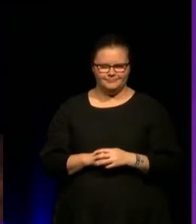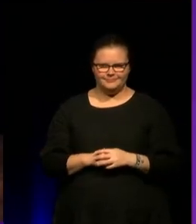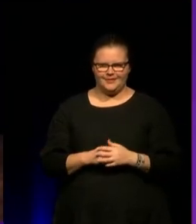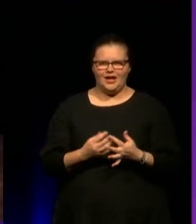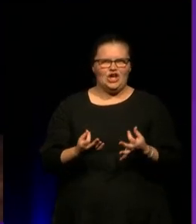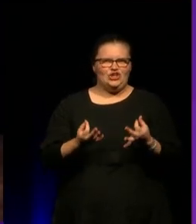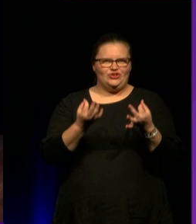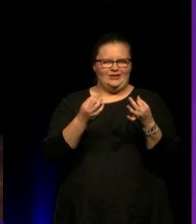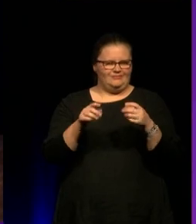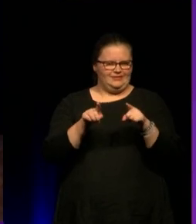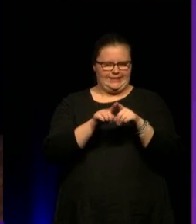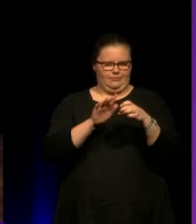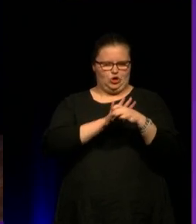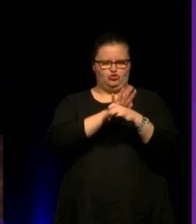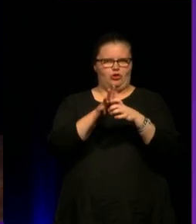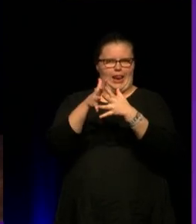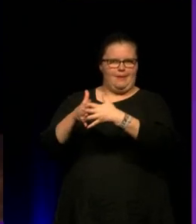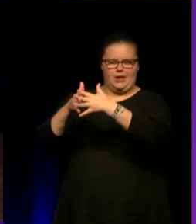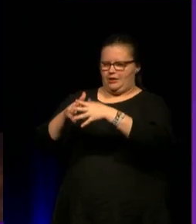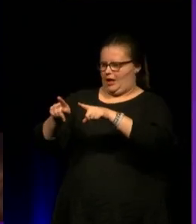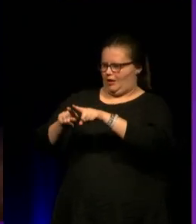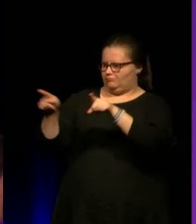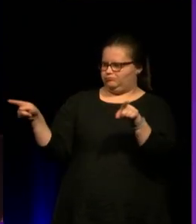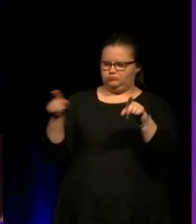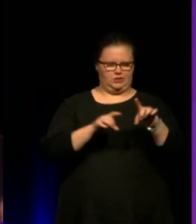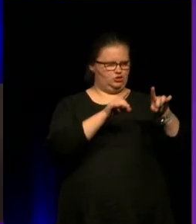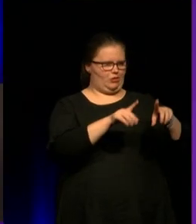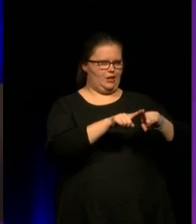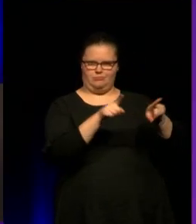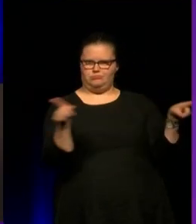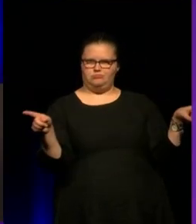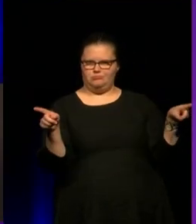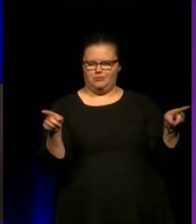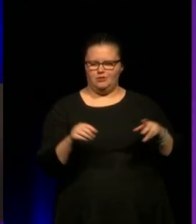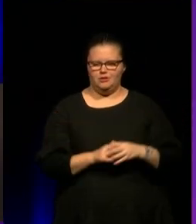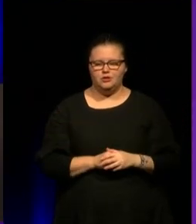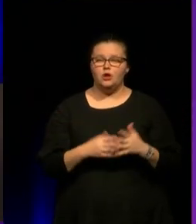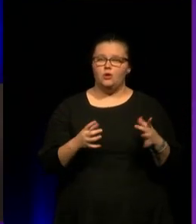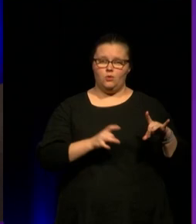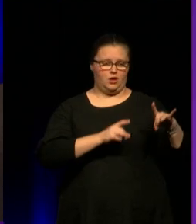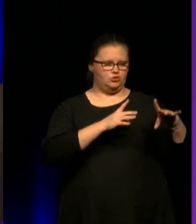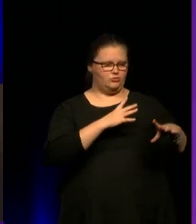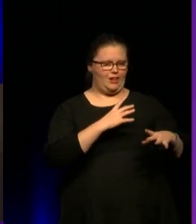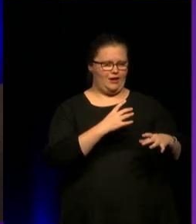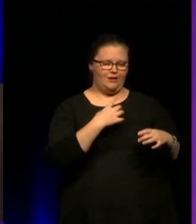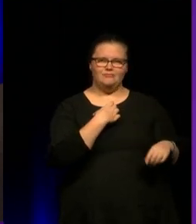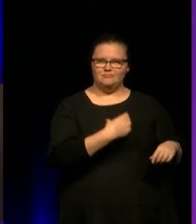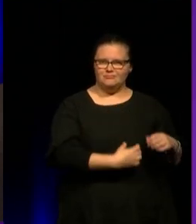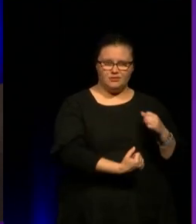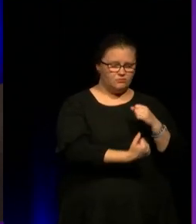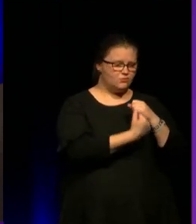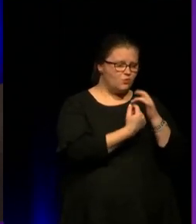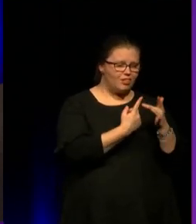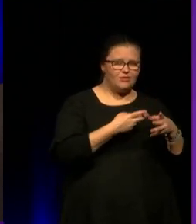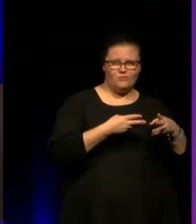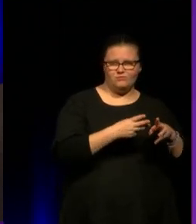don't have the scale of COVID. Take us through that. Yes, yeah, so the Australian government has been supportive of us in years gone by. So it